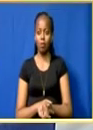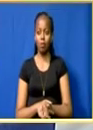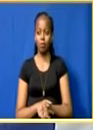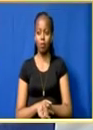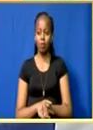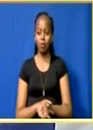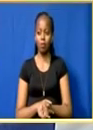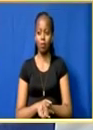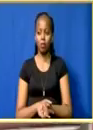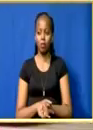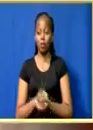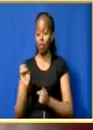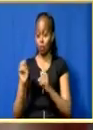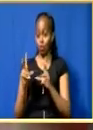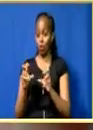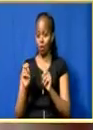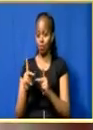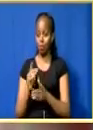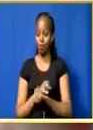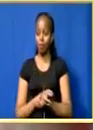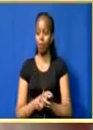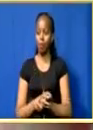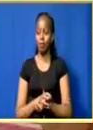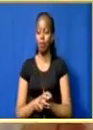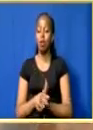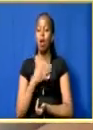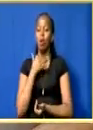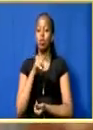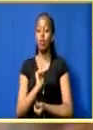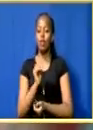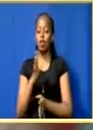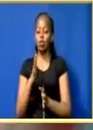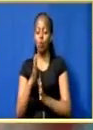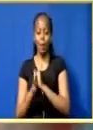is this me draining? This is okay, yes, right? You're draining. Okay. Now, I want you to prepare.